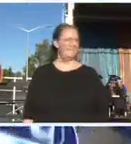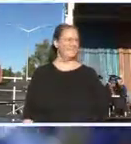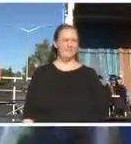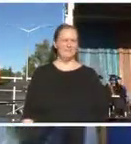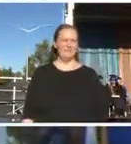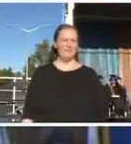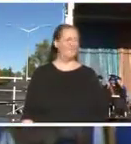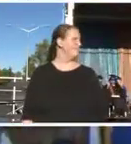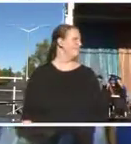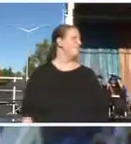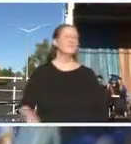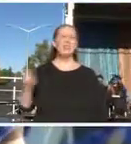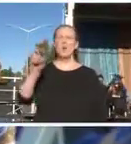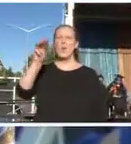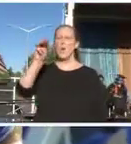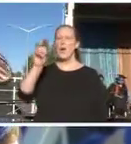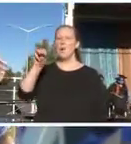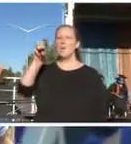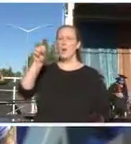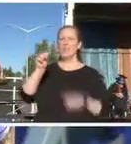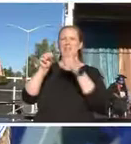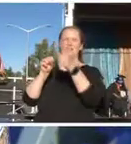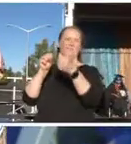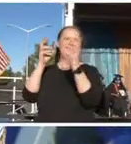There's Moses, please give him a hand.